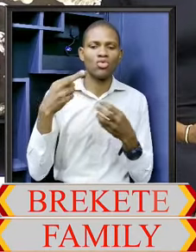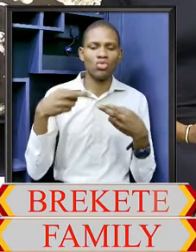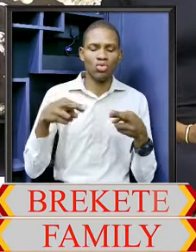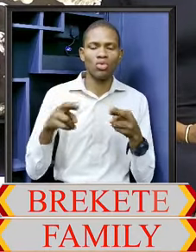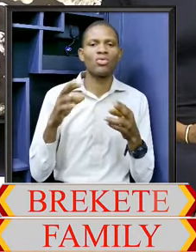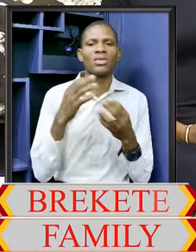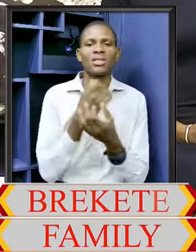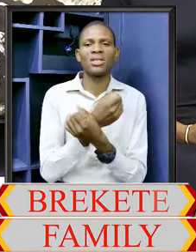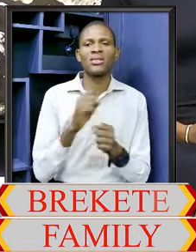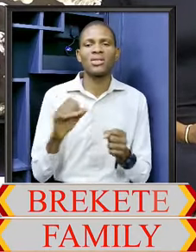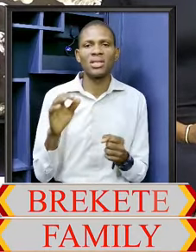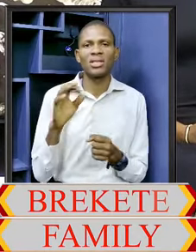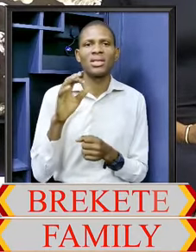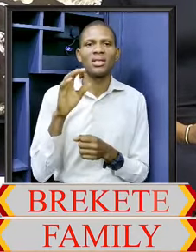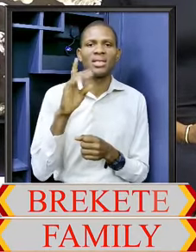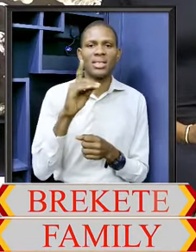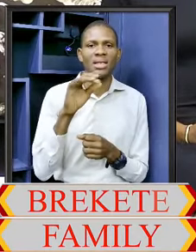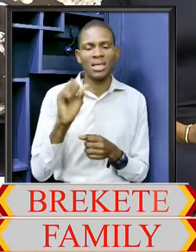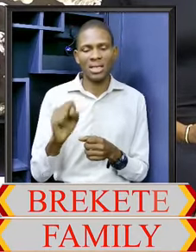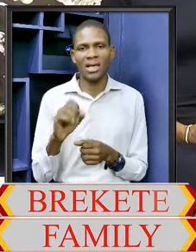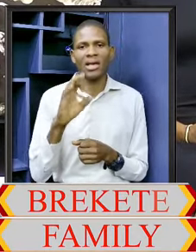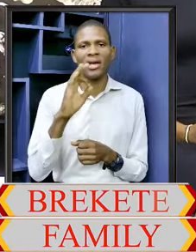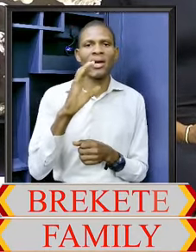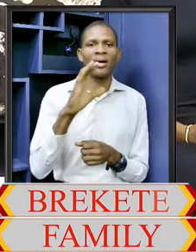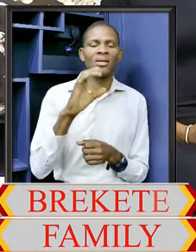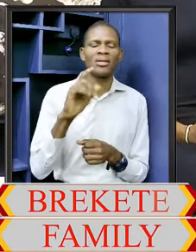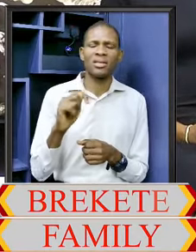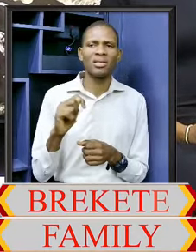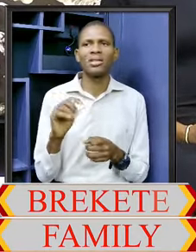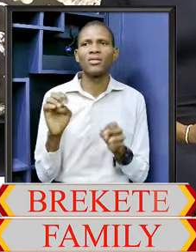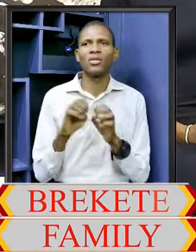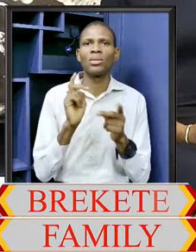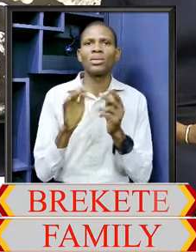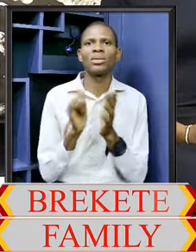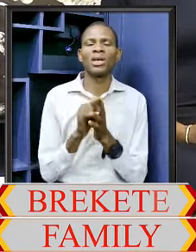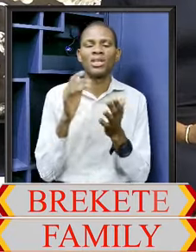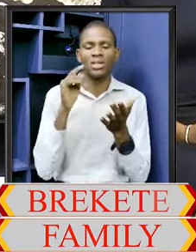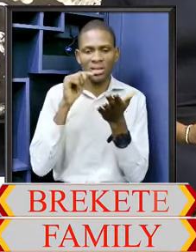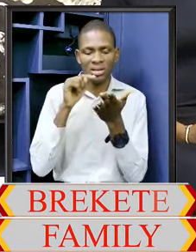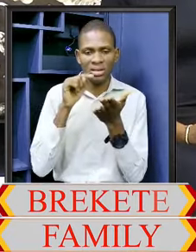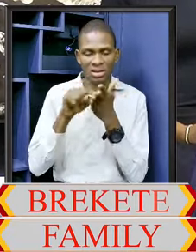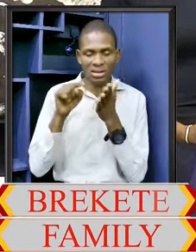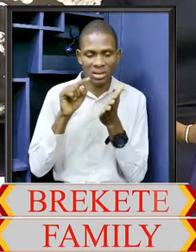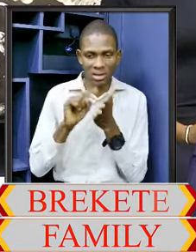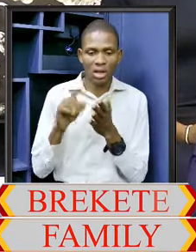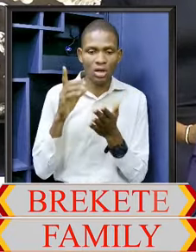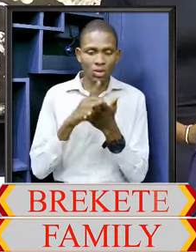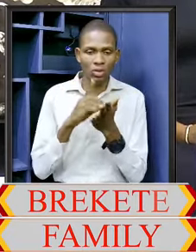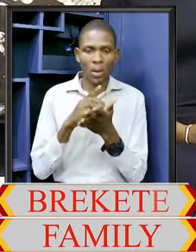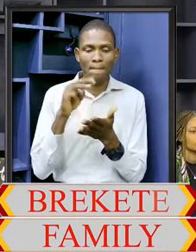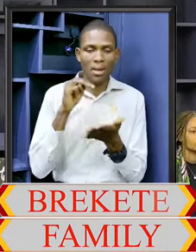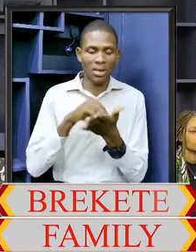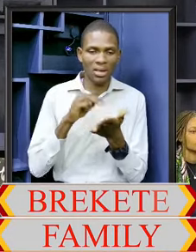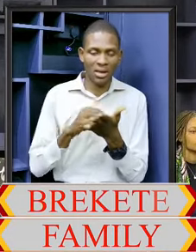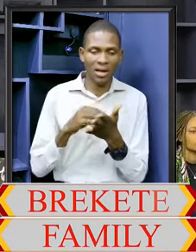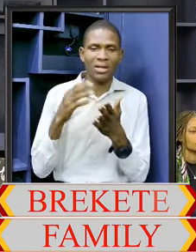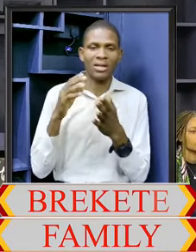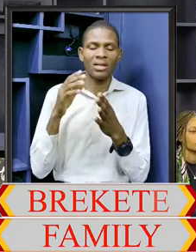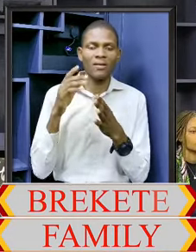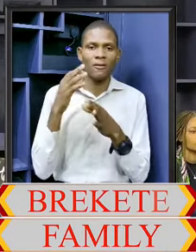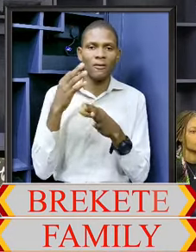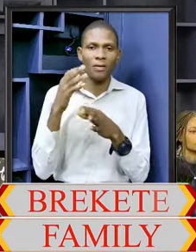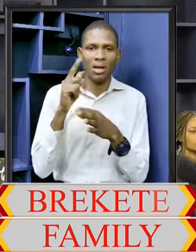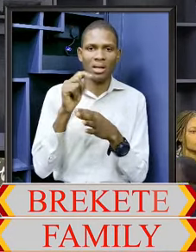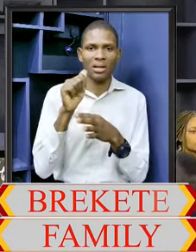Safety Day, FCT Day. Even people where they check doctors, Medical and Dental Council of Nigeria, follow. They can't